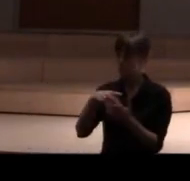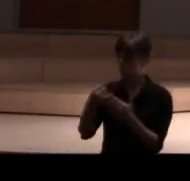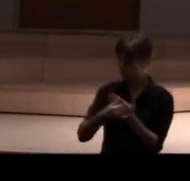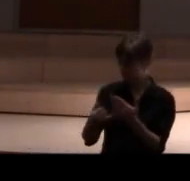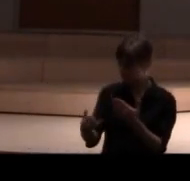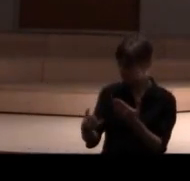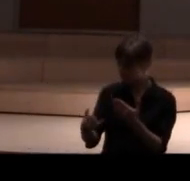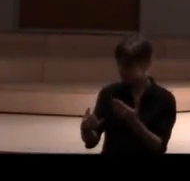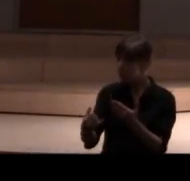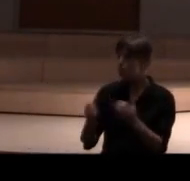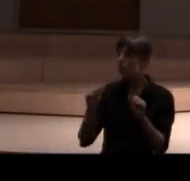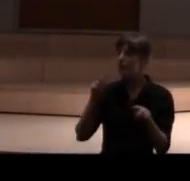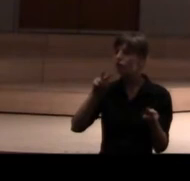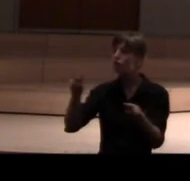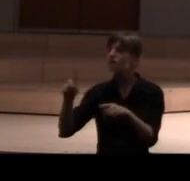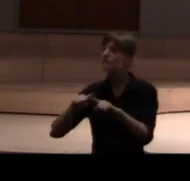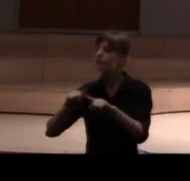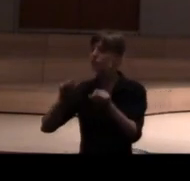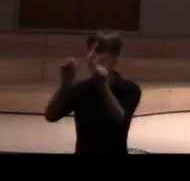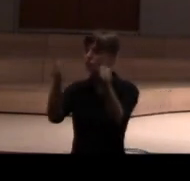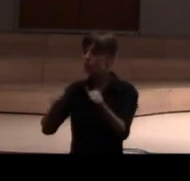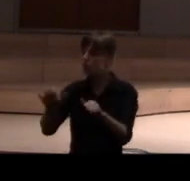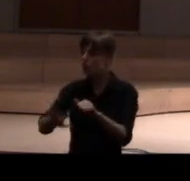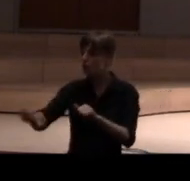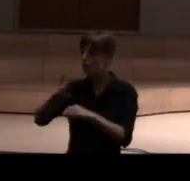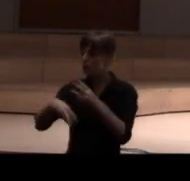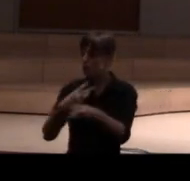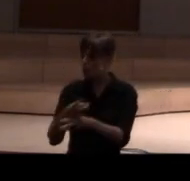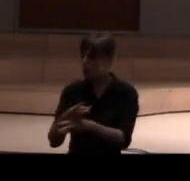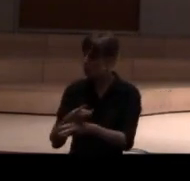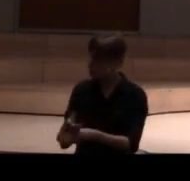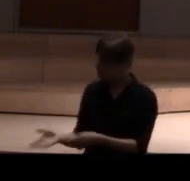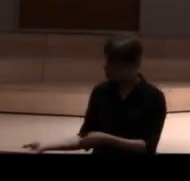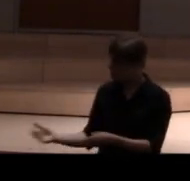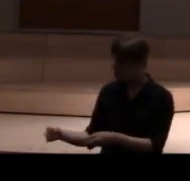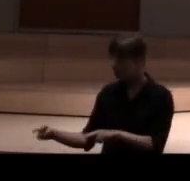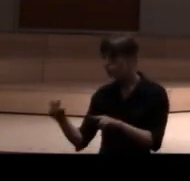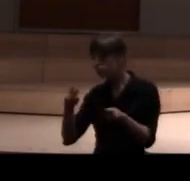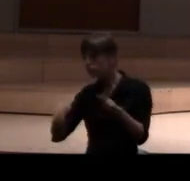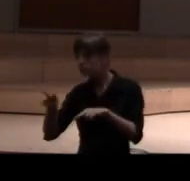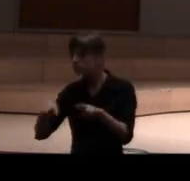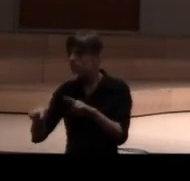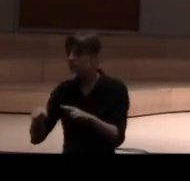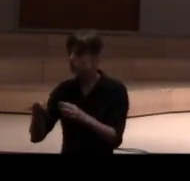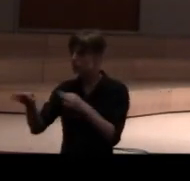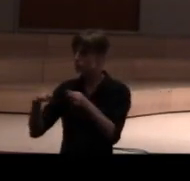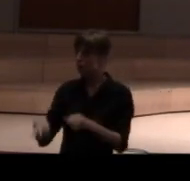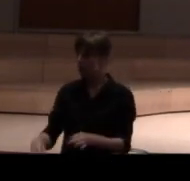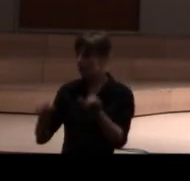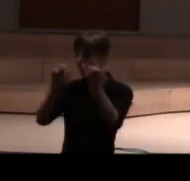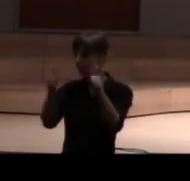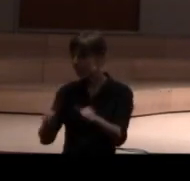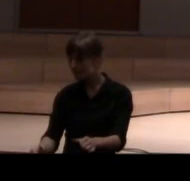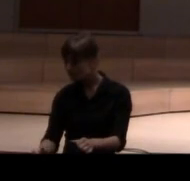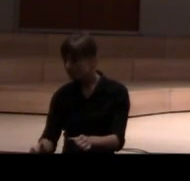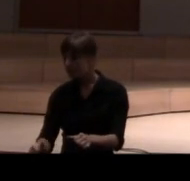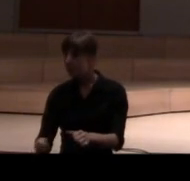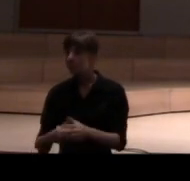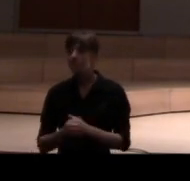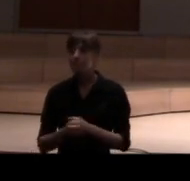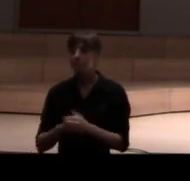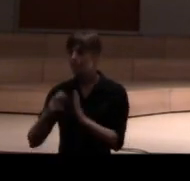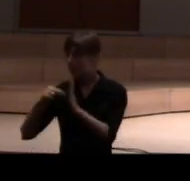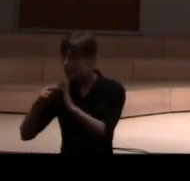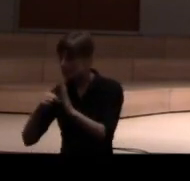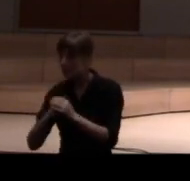and sculptures of the world and ask them, imagine that you're Nike of Samothrace or something, and, or another famous sculpture or painting, and how would you